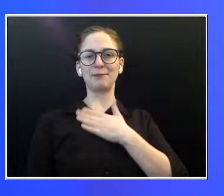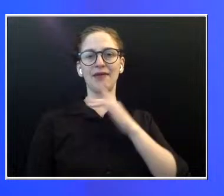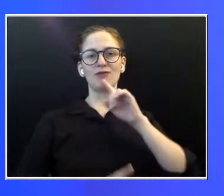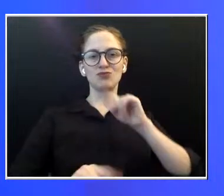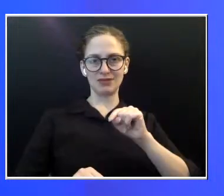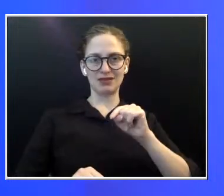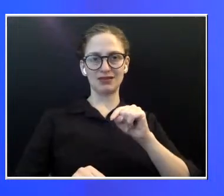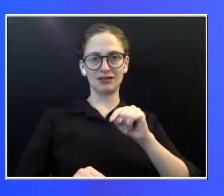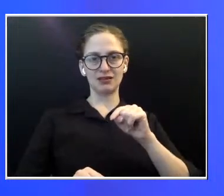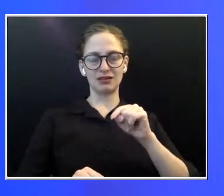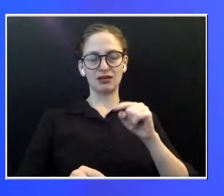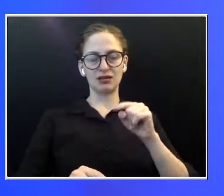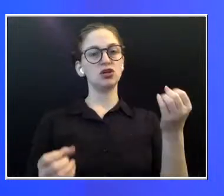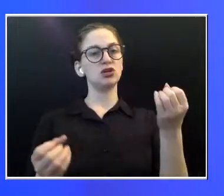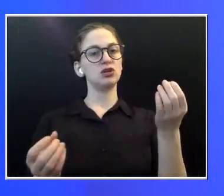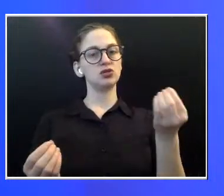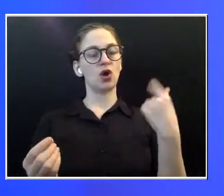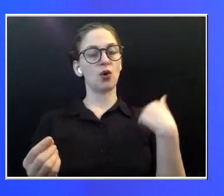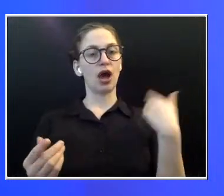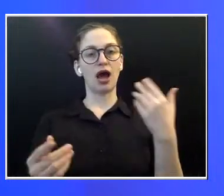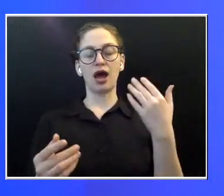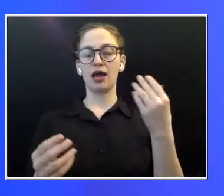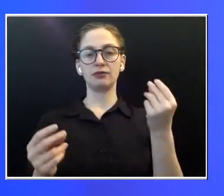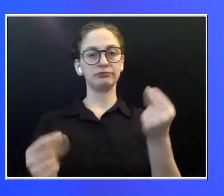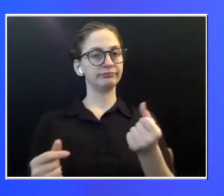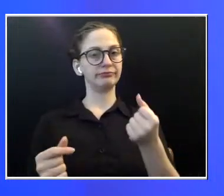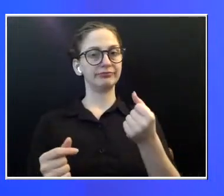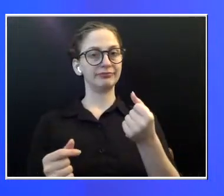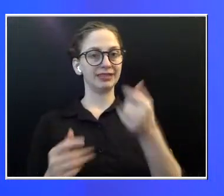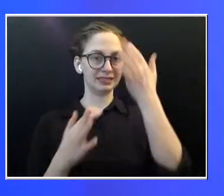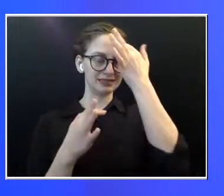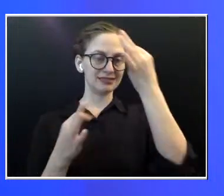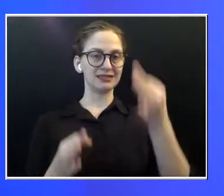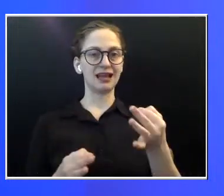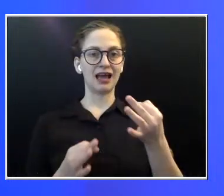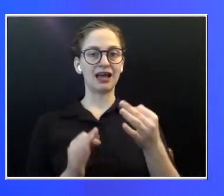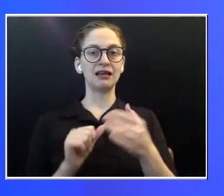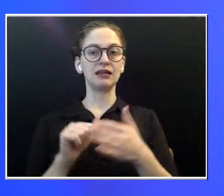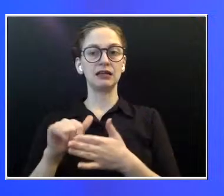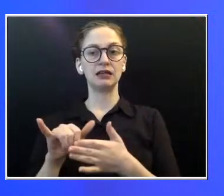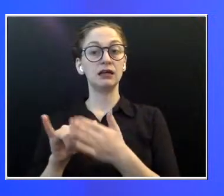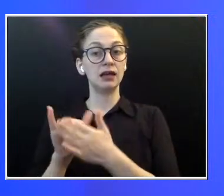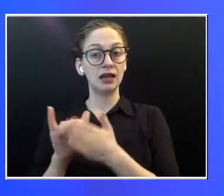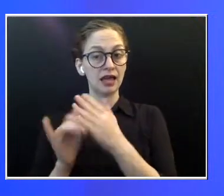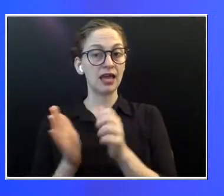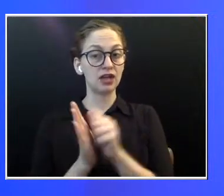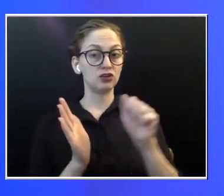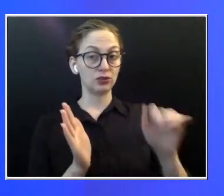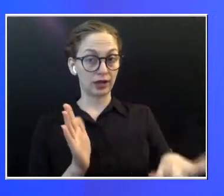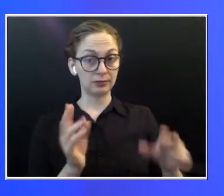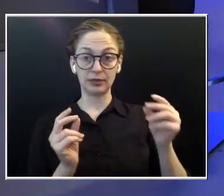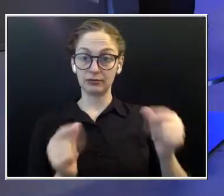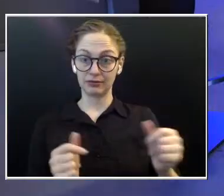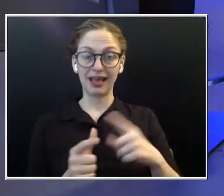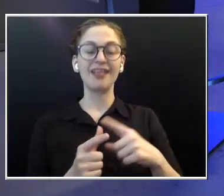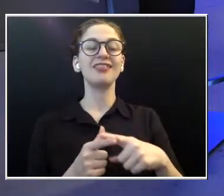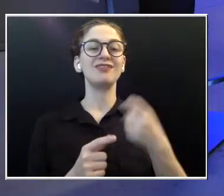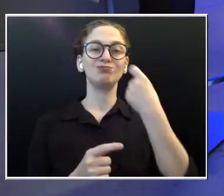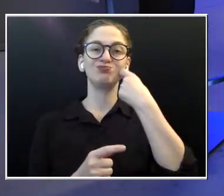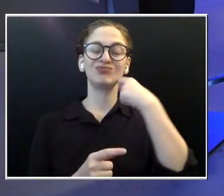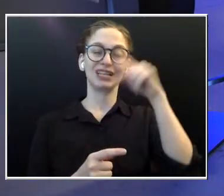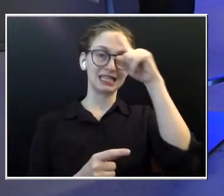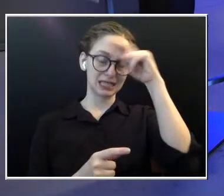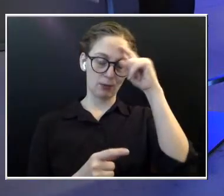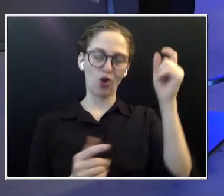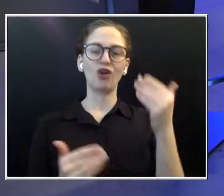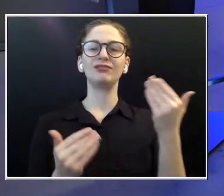very quickly and then worked with Dr. Nye and Dr. Kilgore to do a mastectomy this past summer. All right, so we're going to get to that point, but I